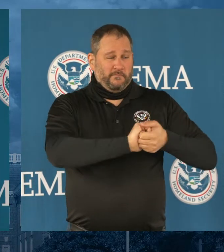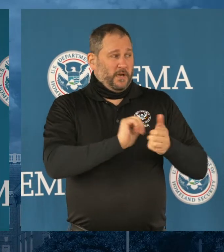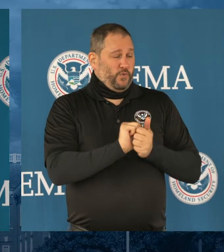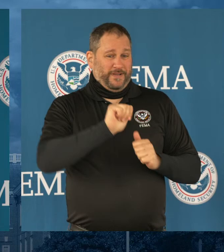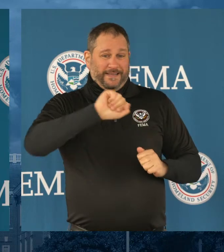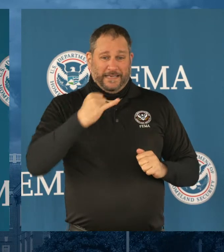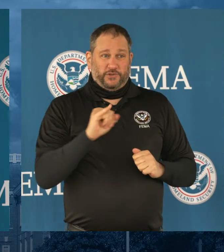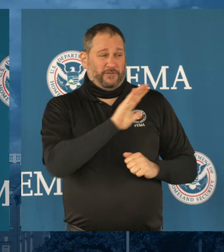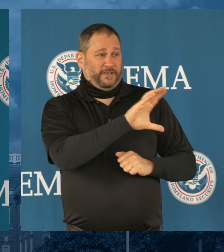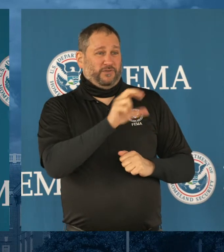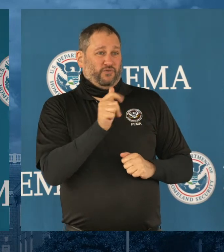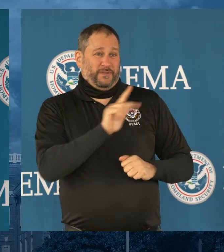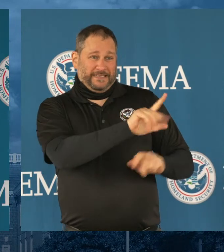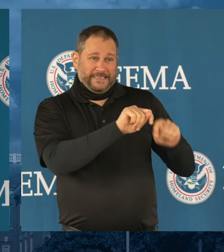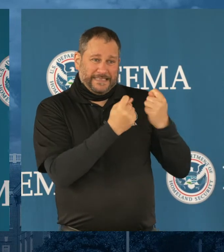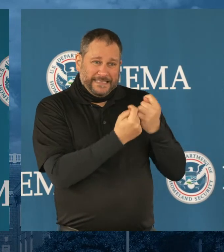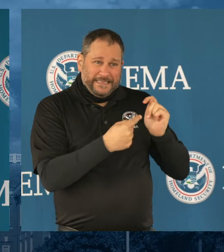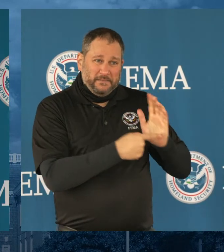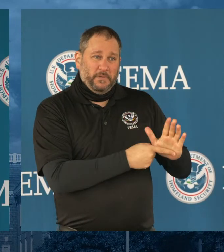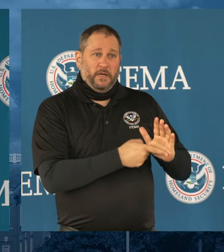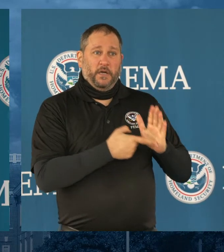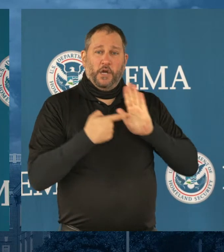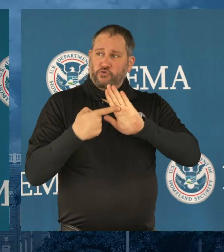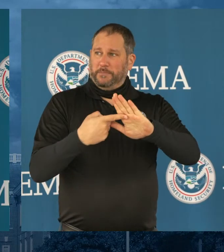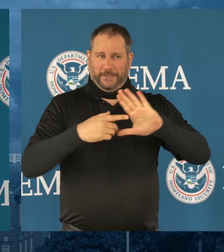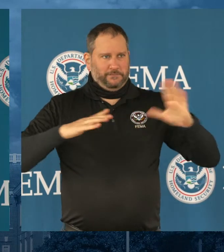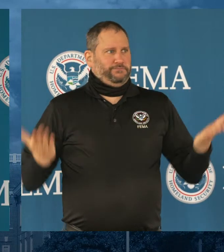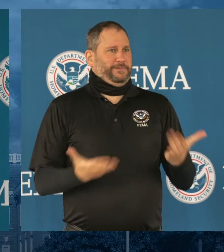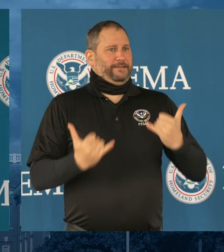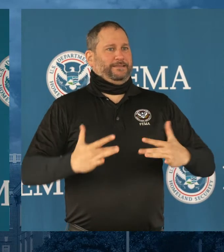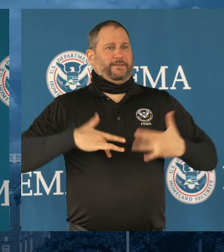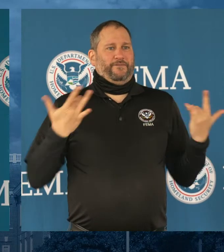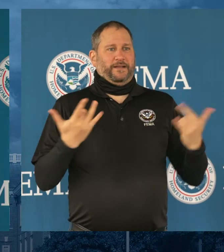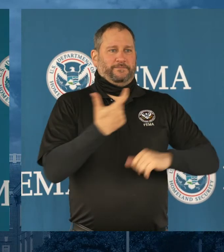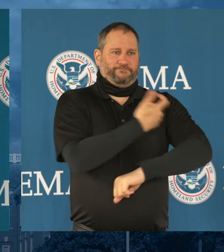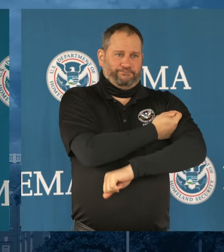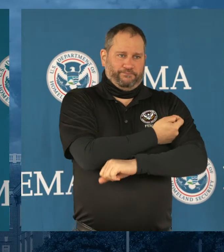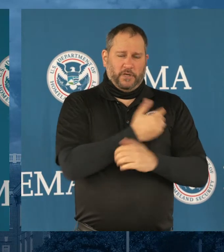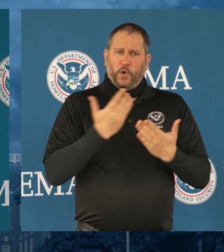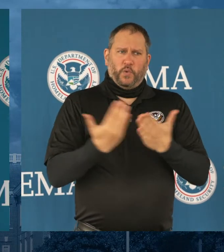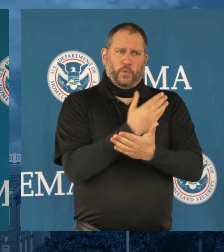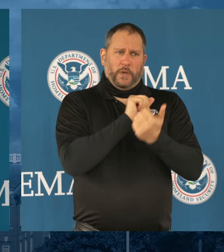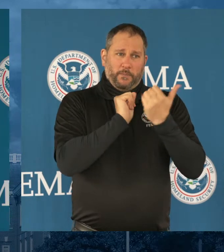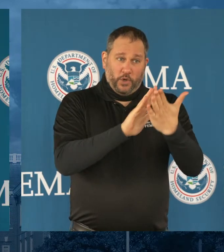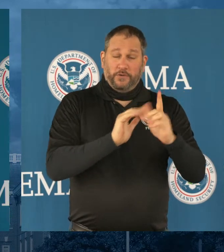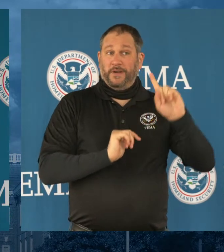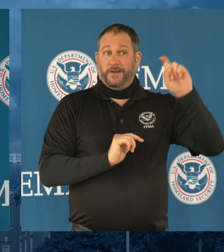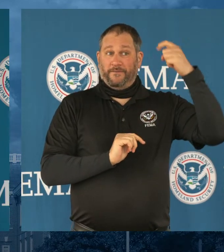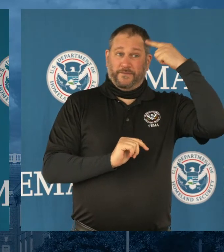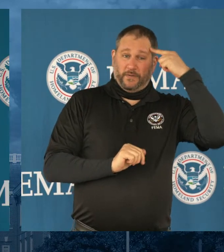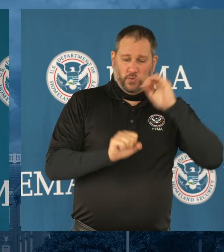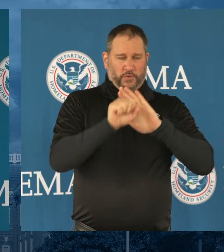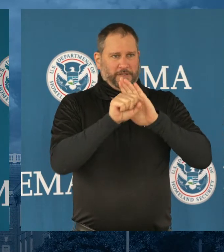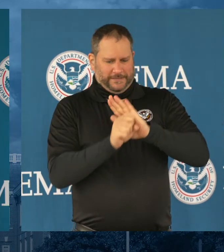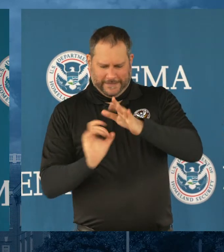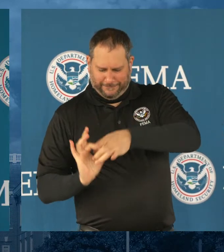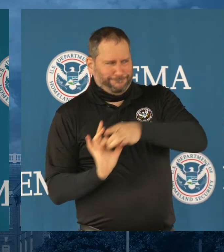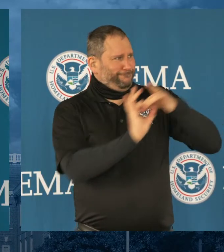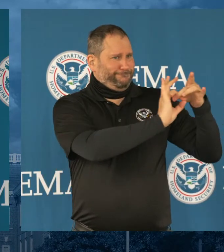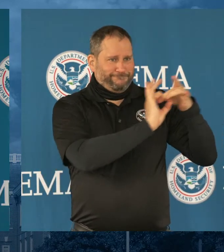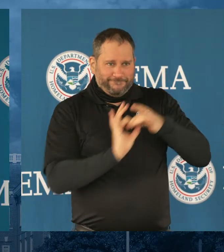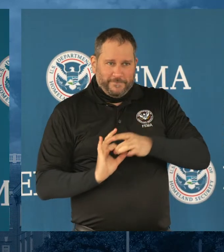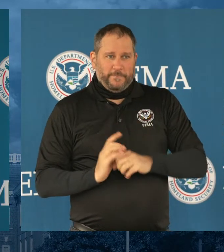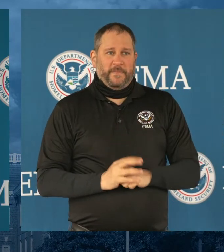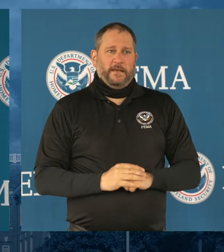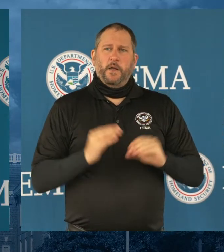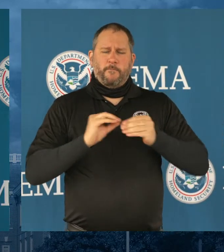think represents with this event kind of a new approach between federal and state relations, more of a